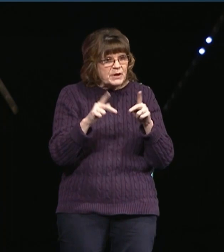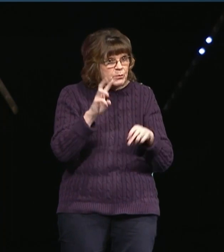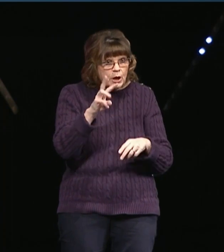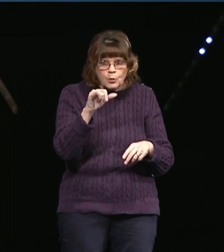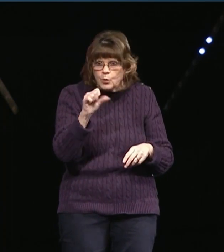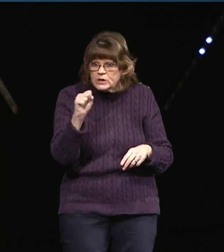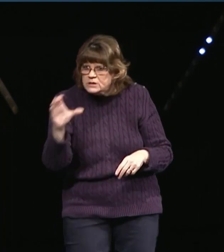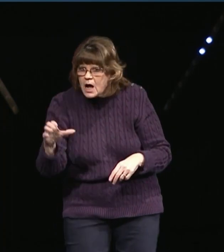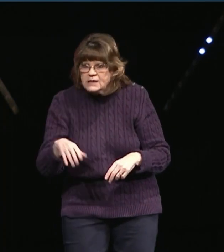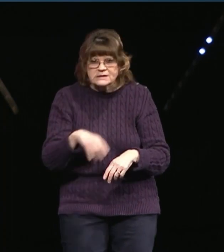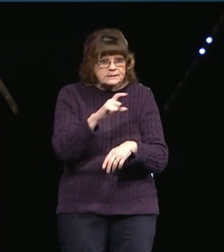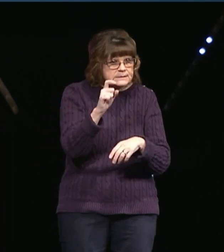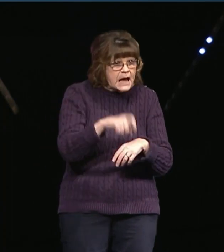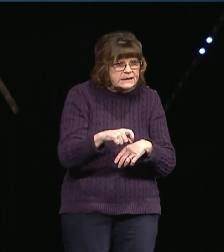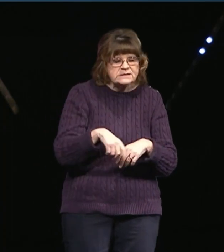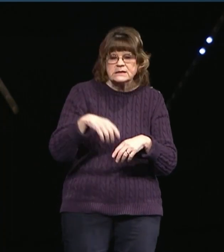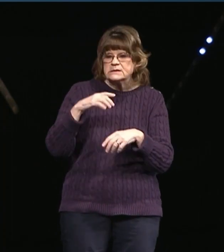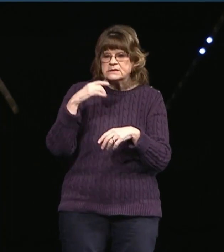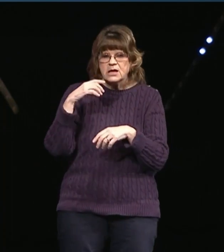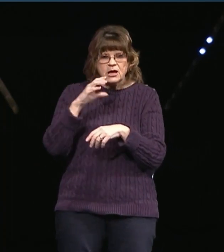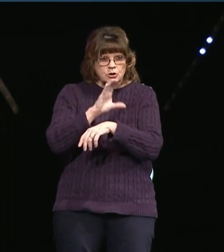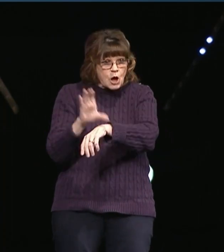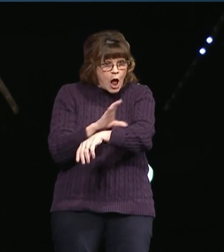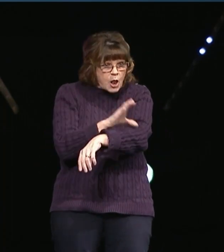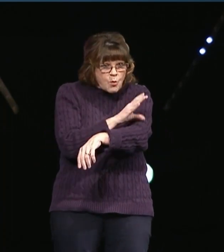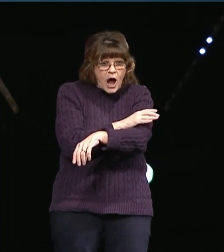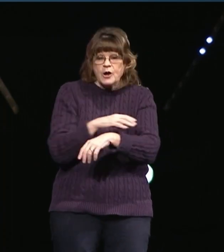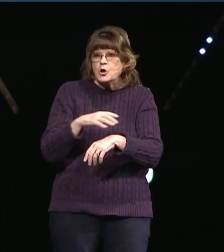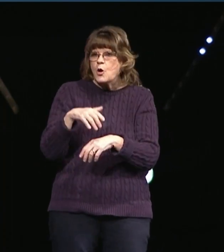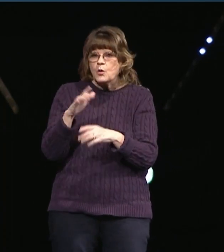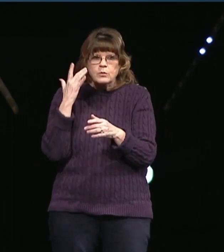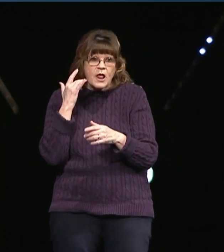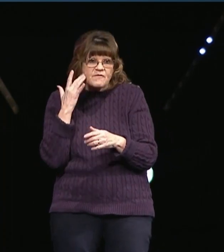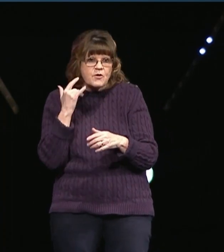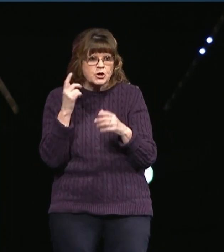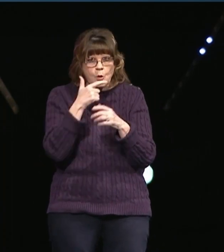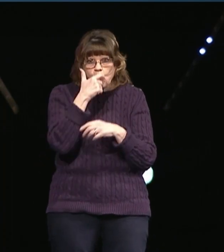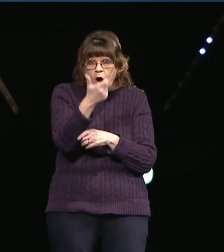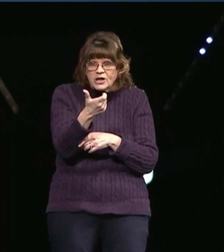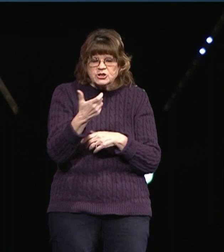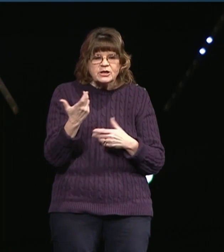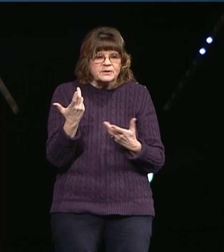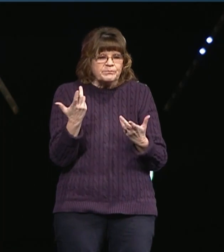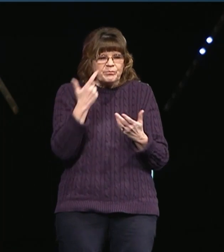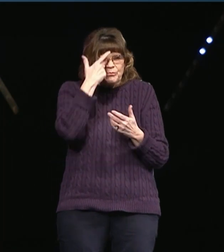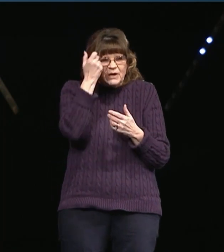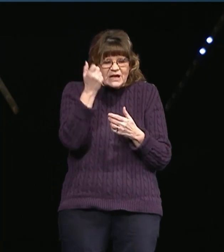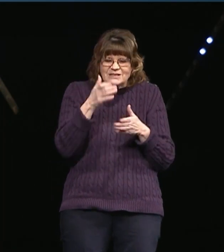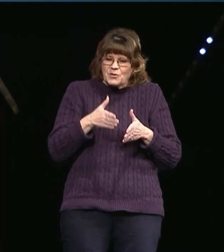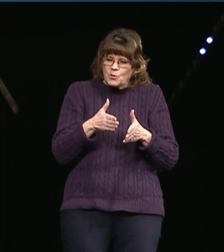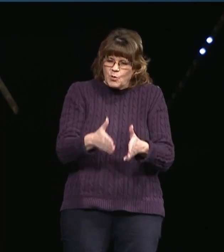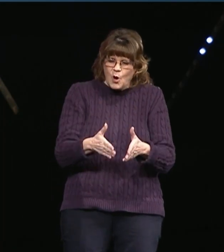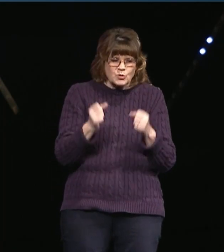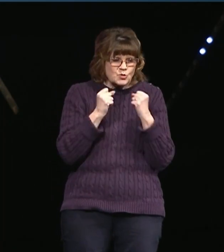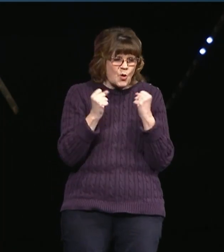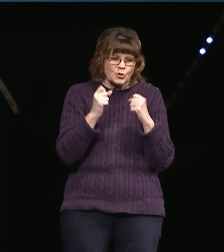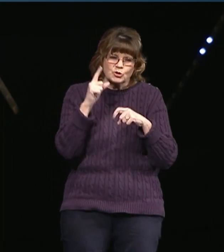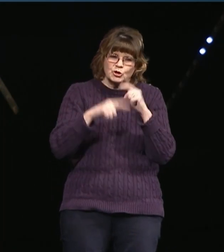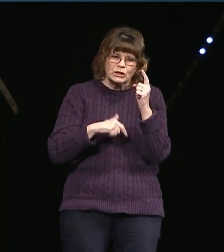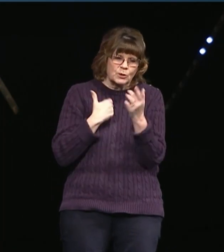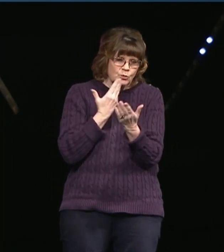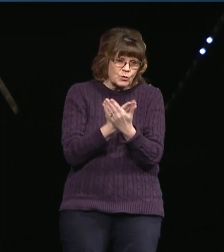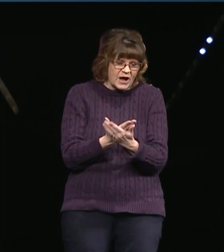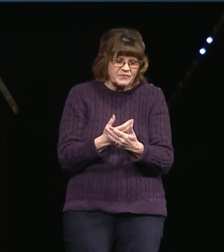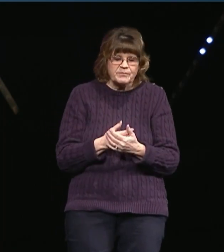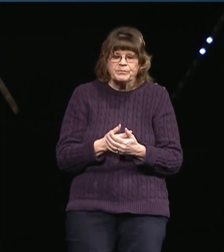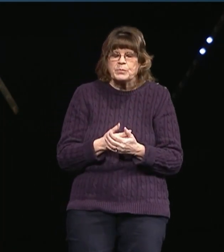and Texas and Colorado, California watching, and even lots of them in Billings who, because of the roads and cold, couldn't make it. And I know